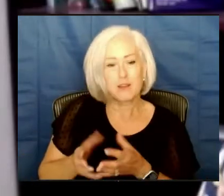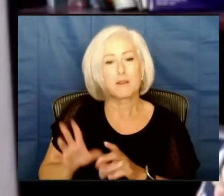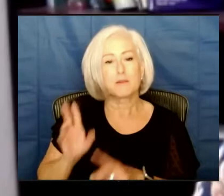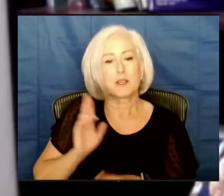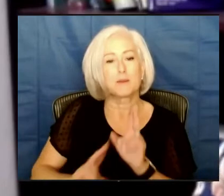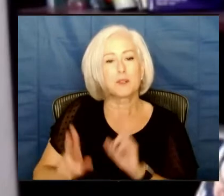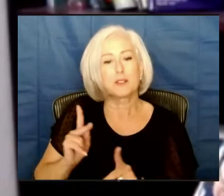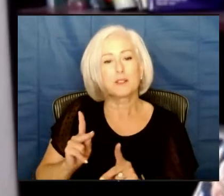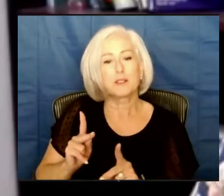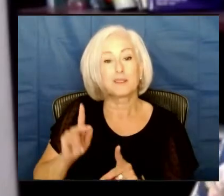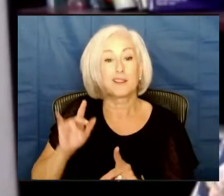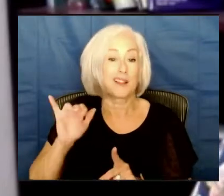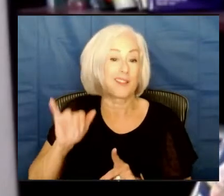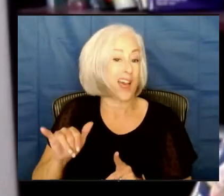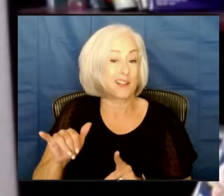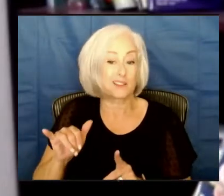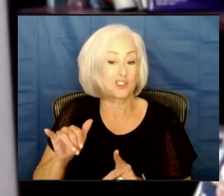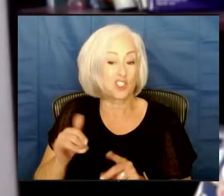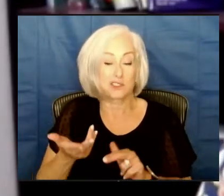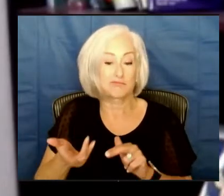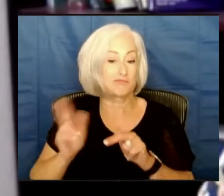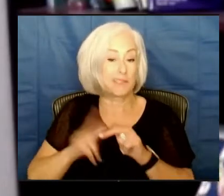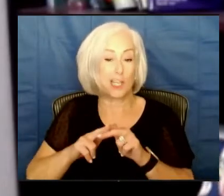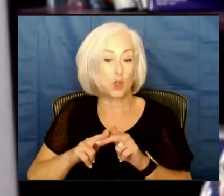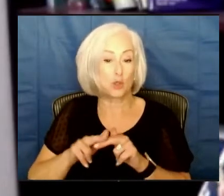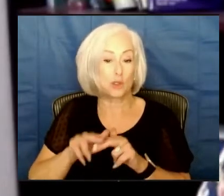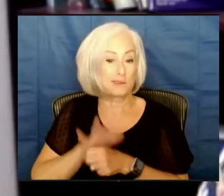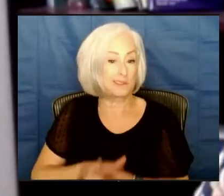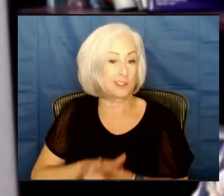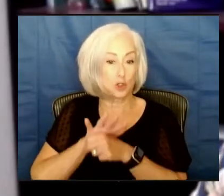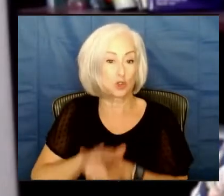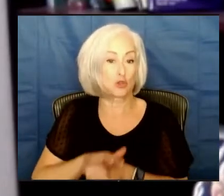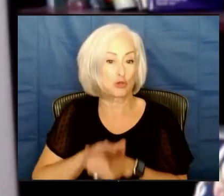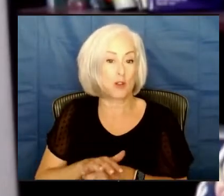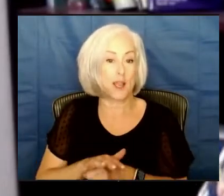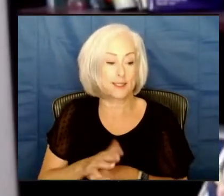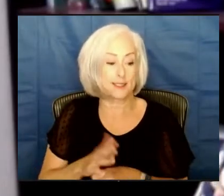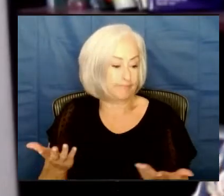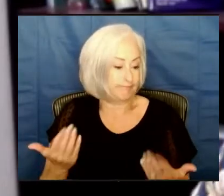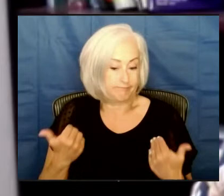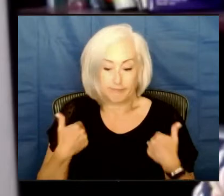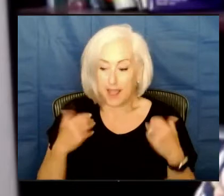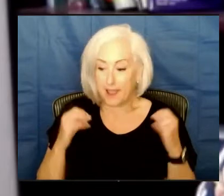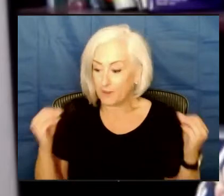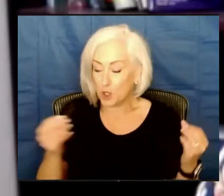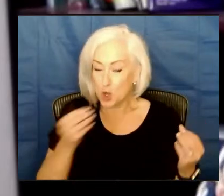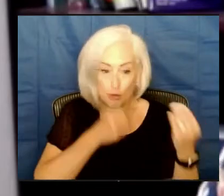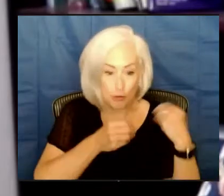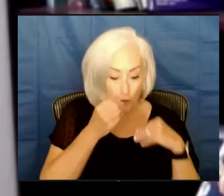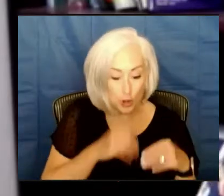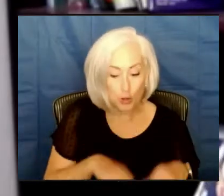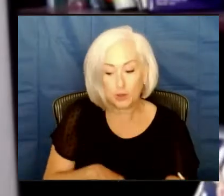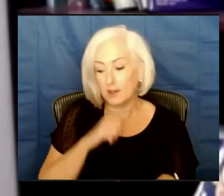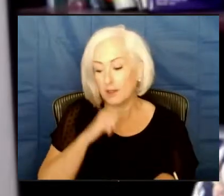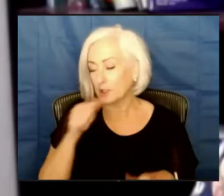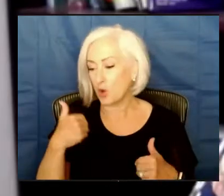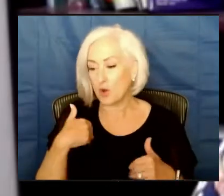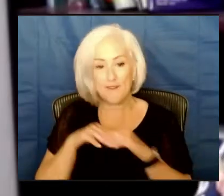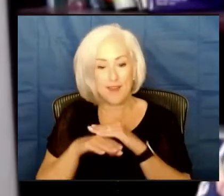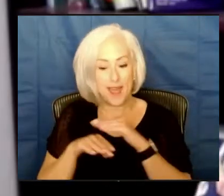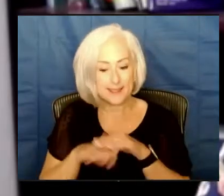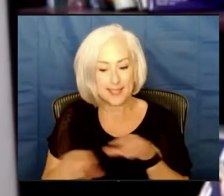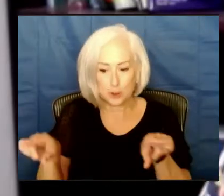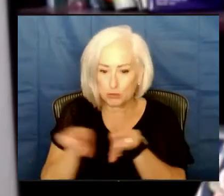are just extra stressors, right? I don't have access to food. I don't have the same access to the same